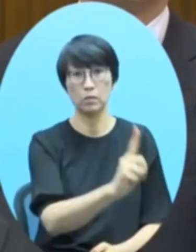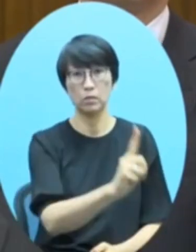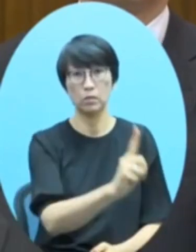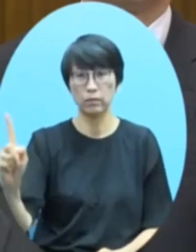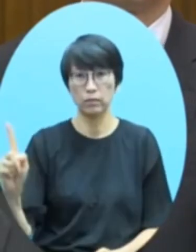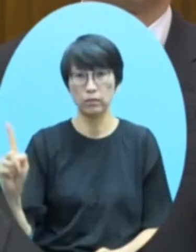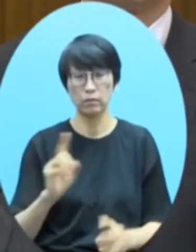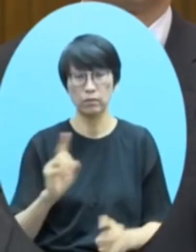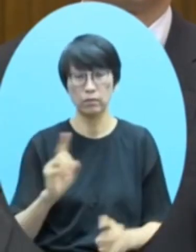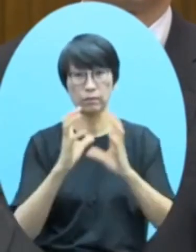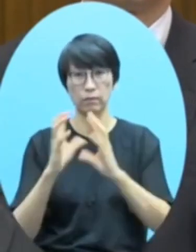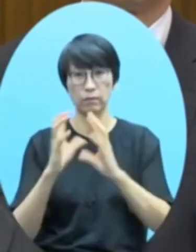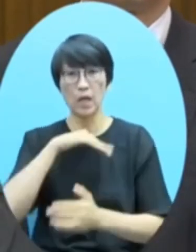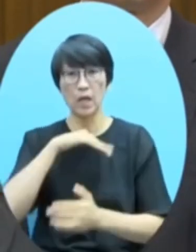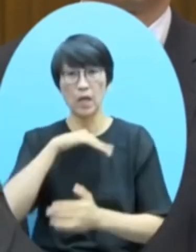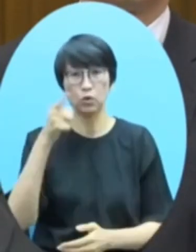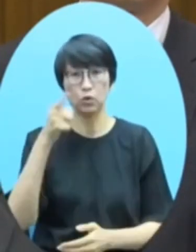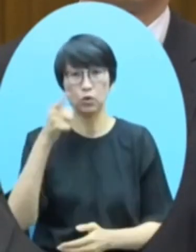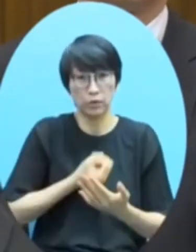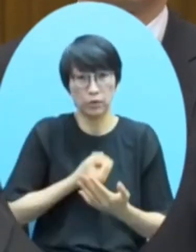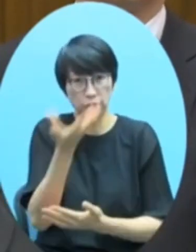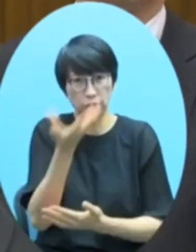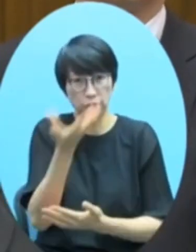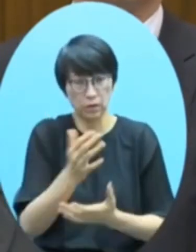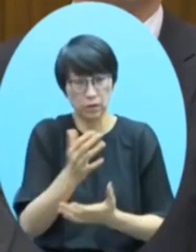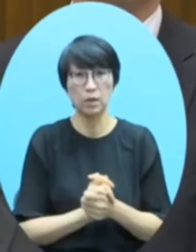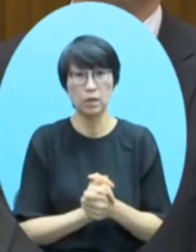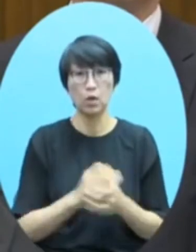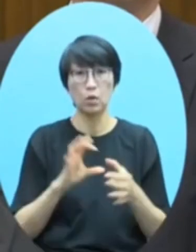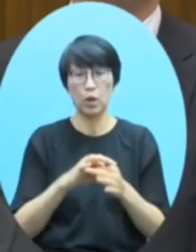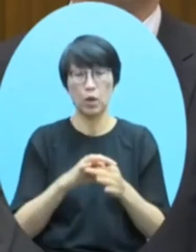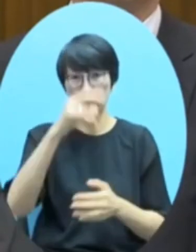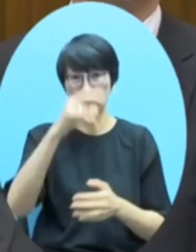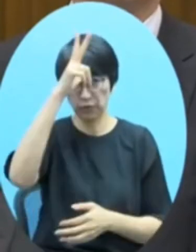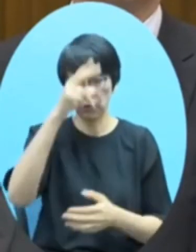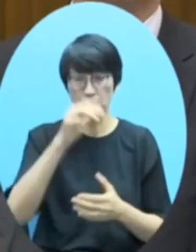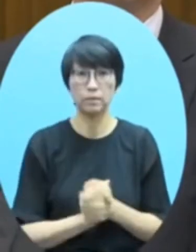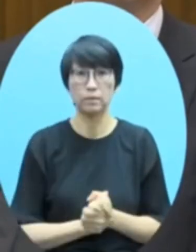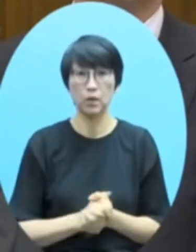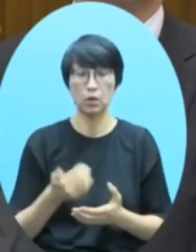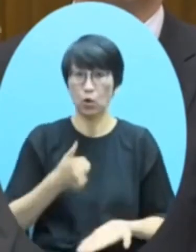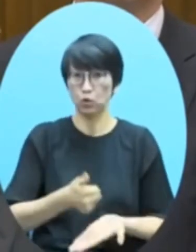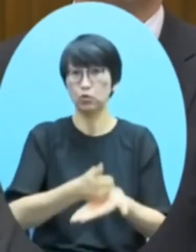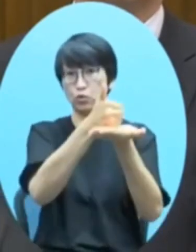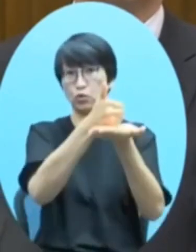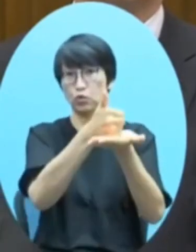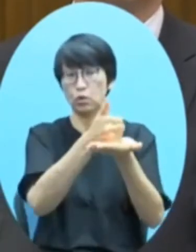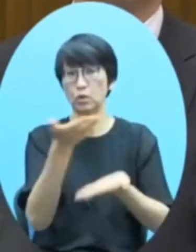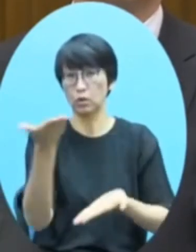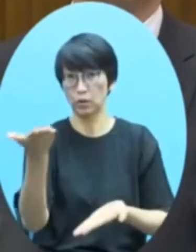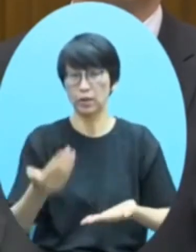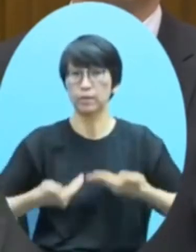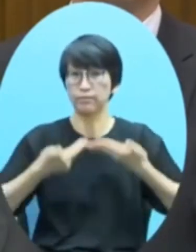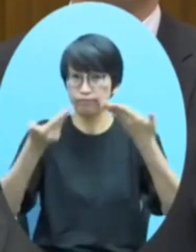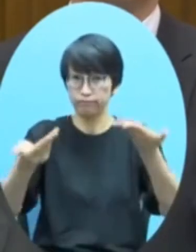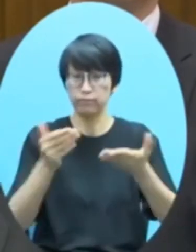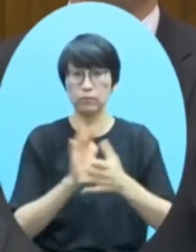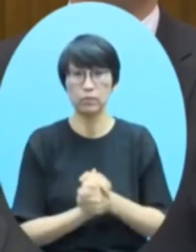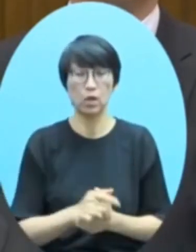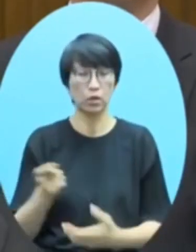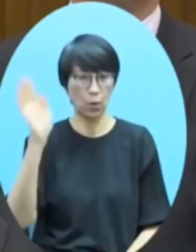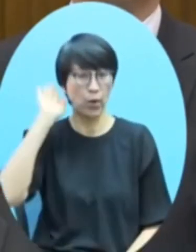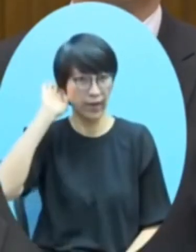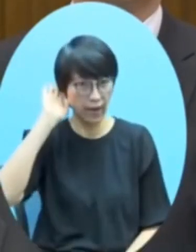sector, if they want to express a view to the government, we respect that expression and we will